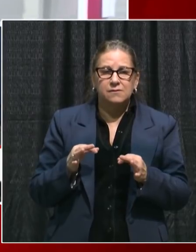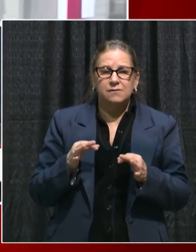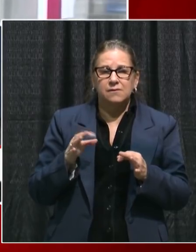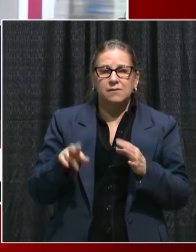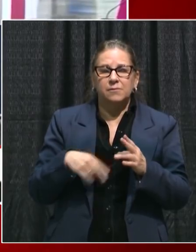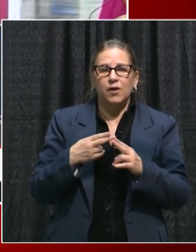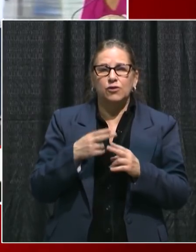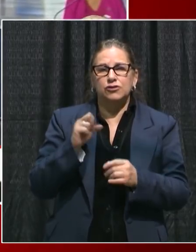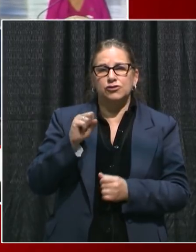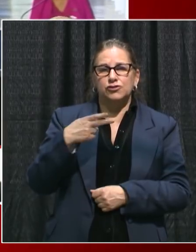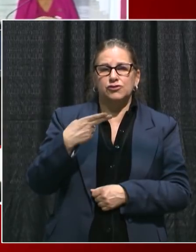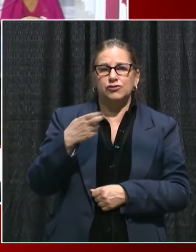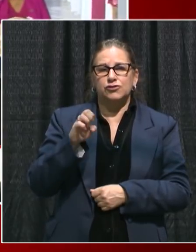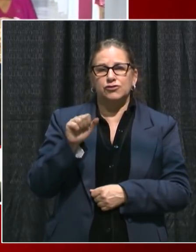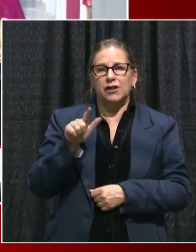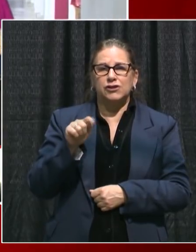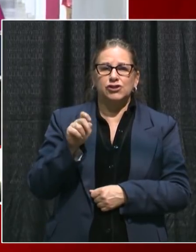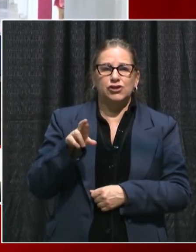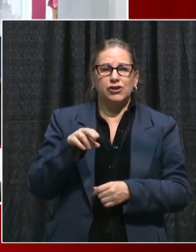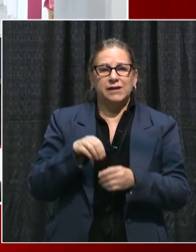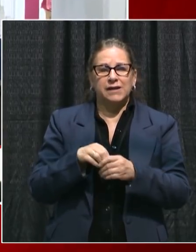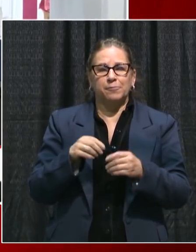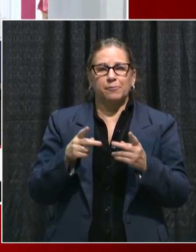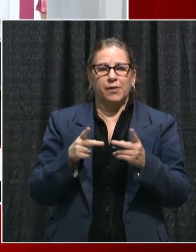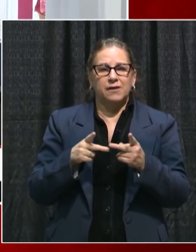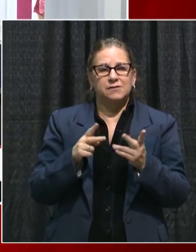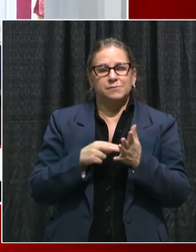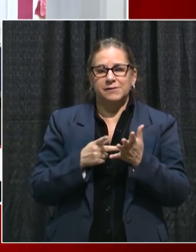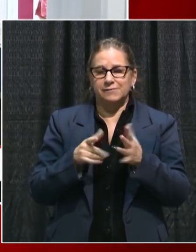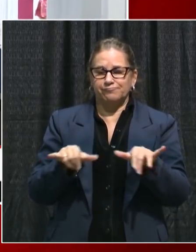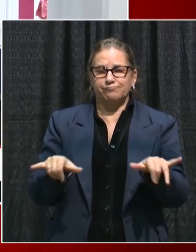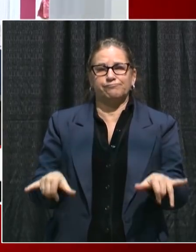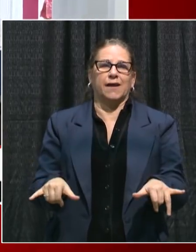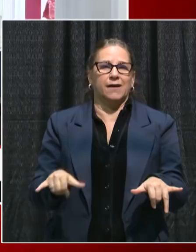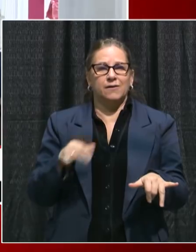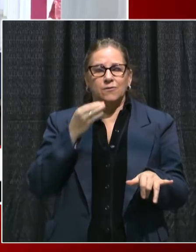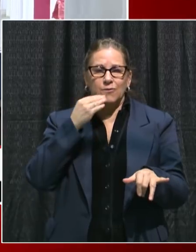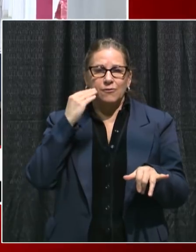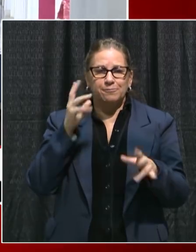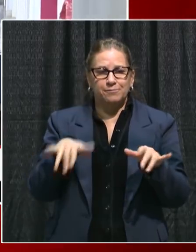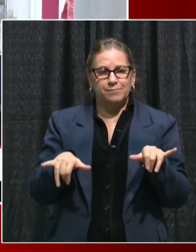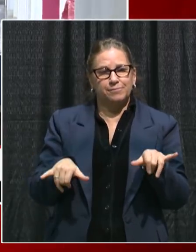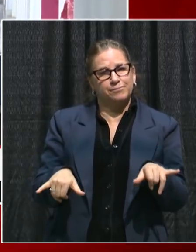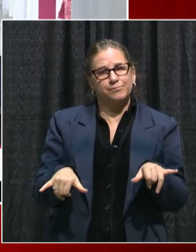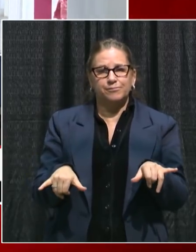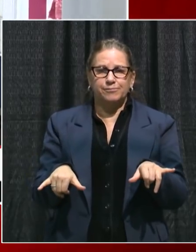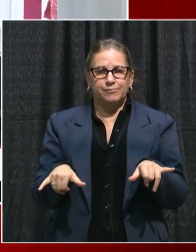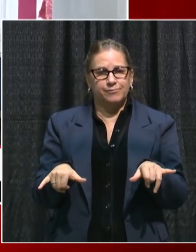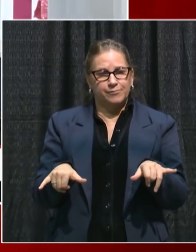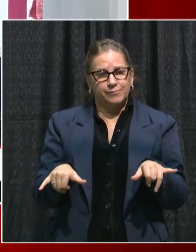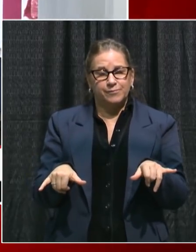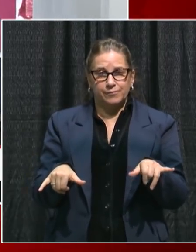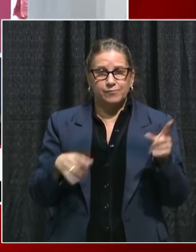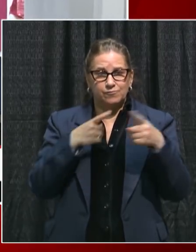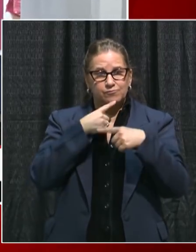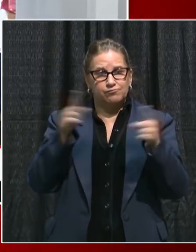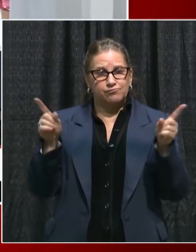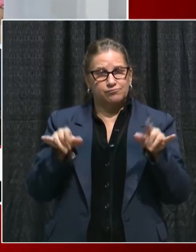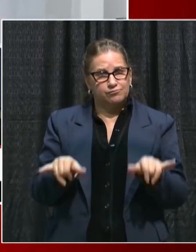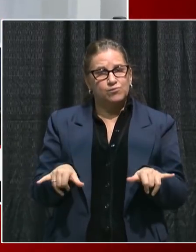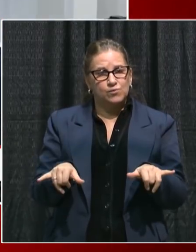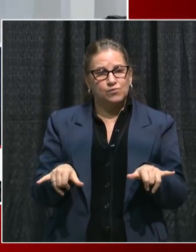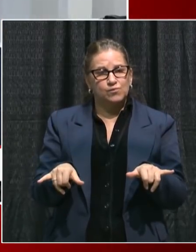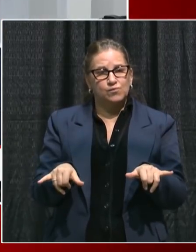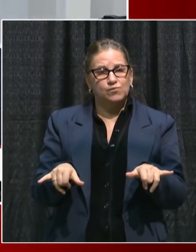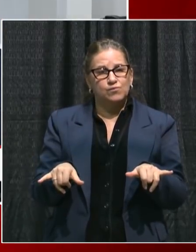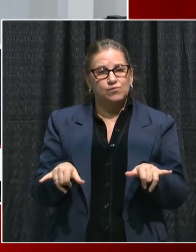the shelter-in-place order? I believe it expires on Friday, on the 15th. And also, I know if you continue the